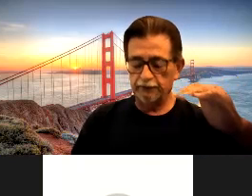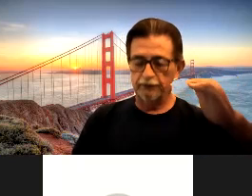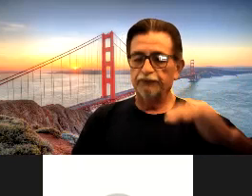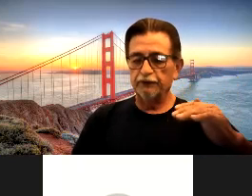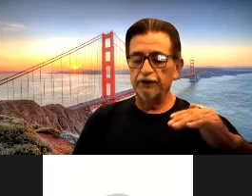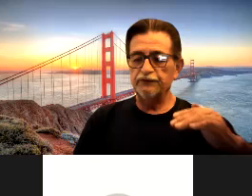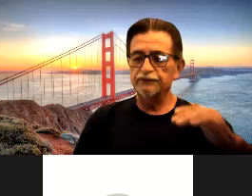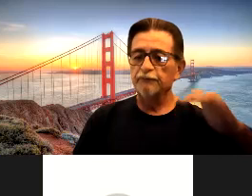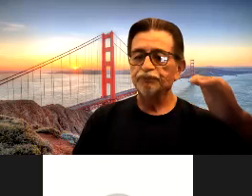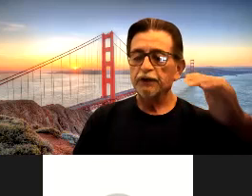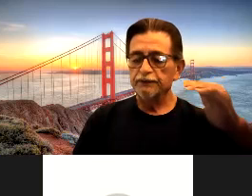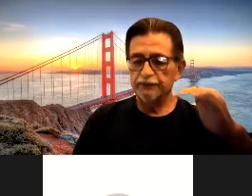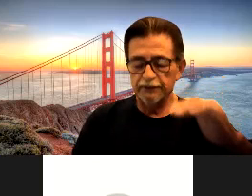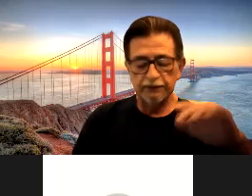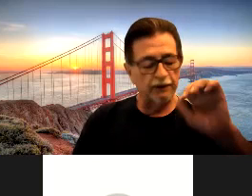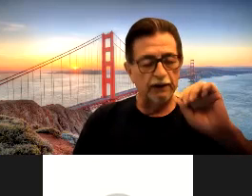the configurations,